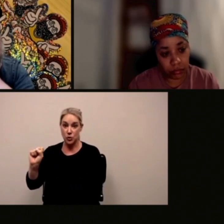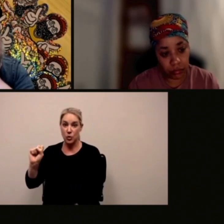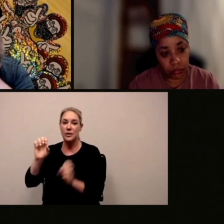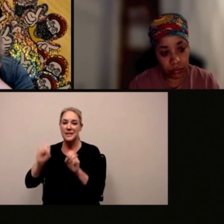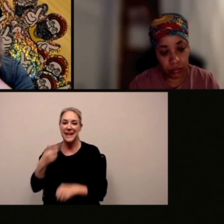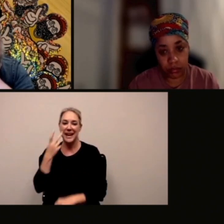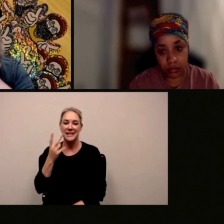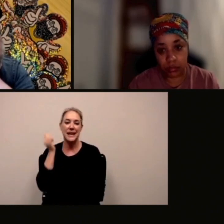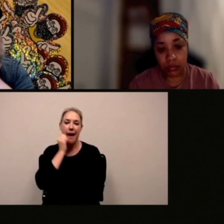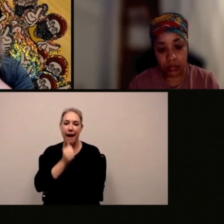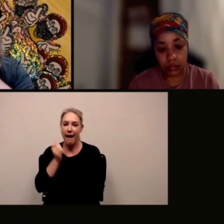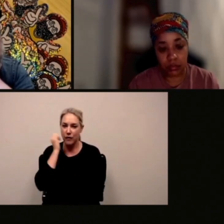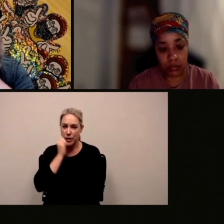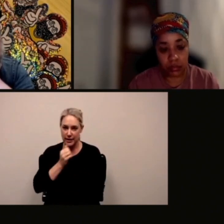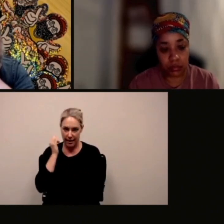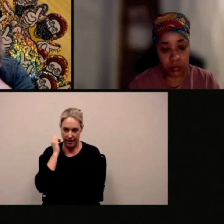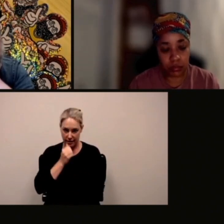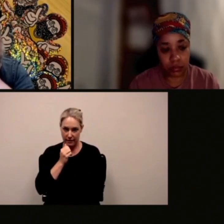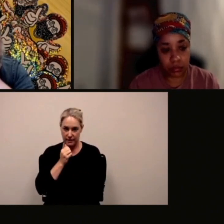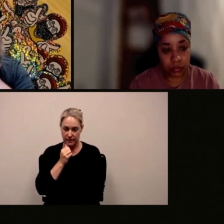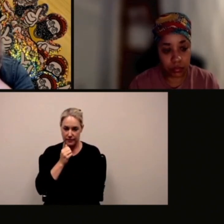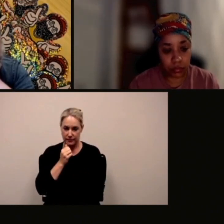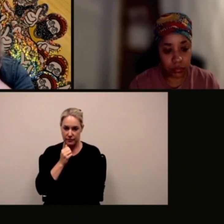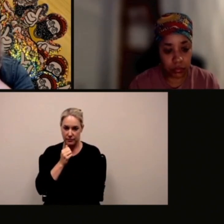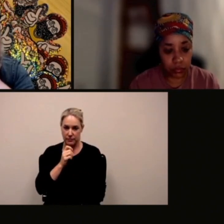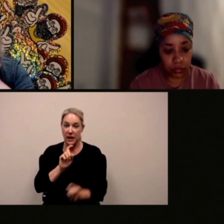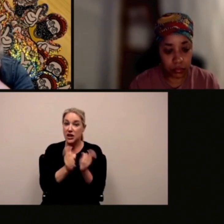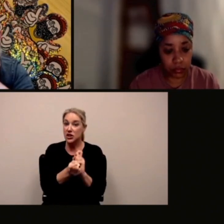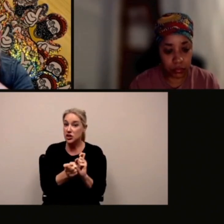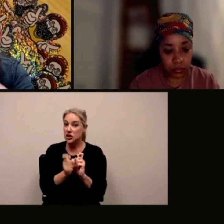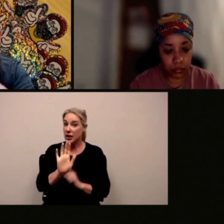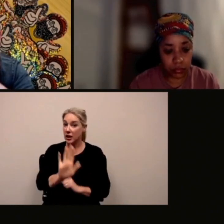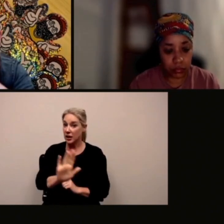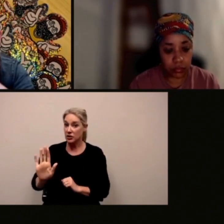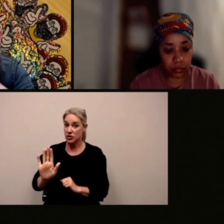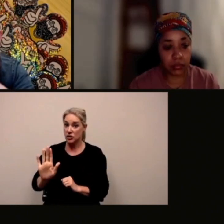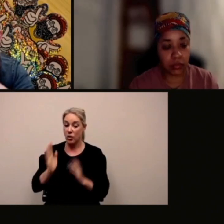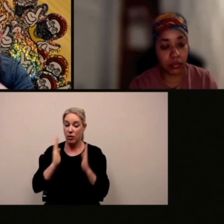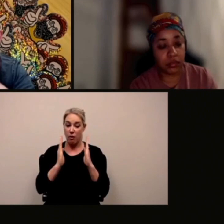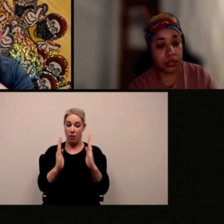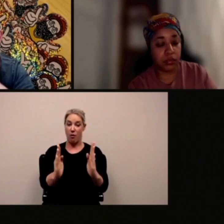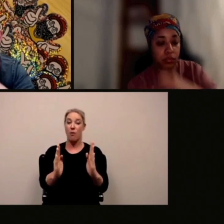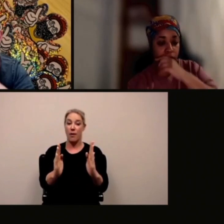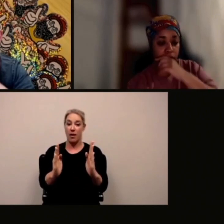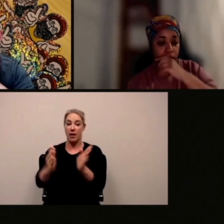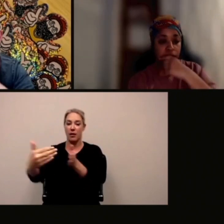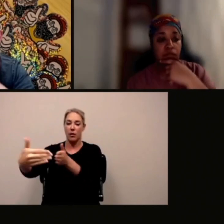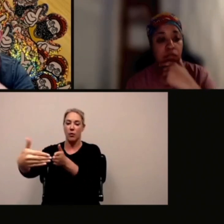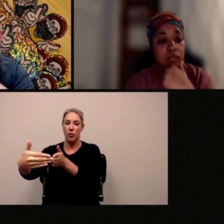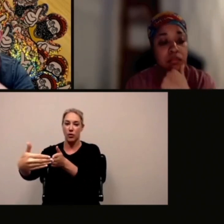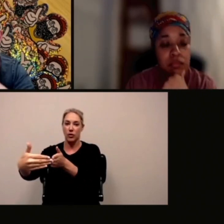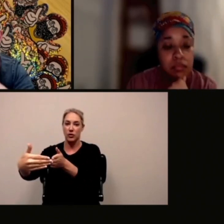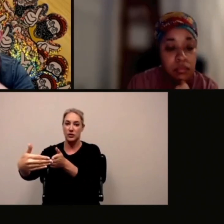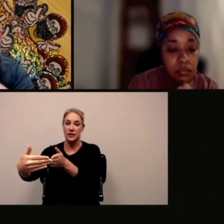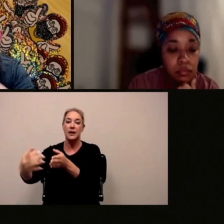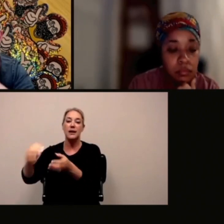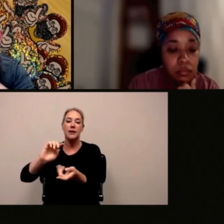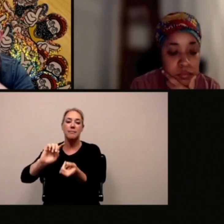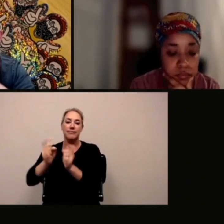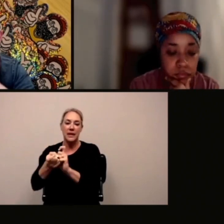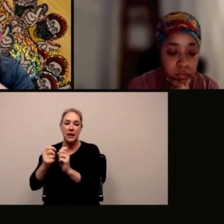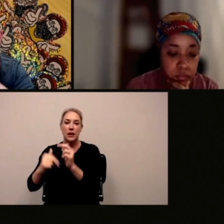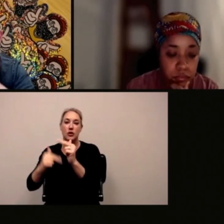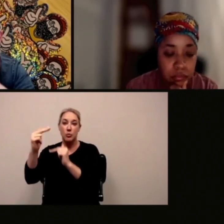day. Turn the corners of your hallways into those building blocks, literally,